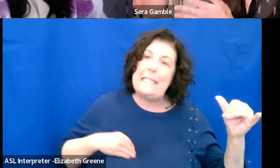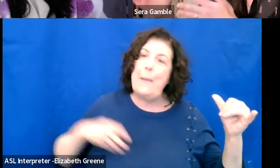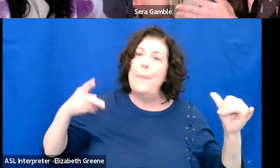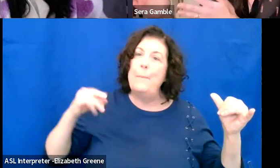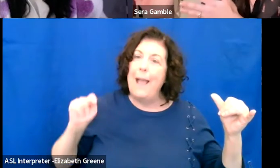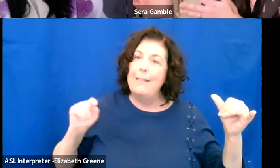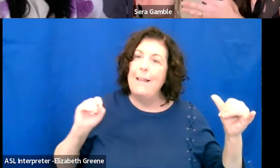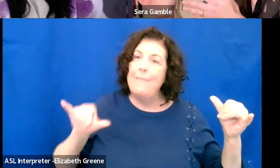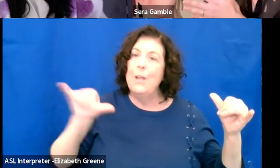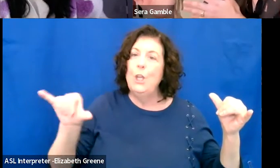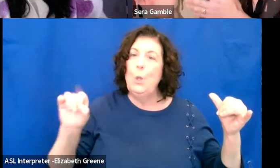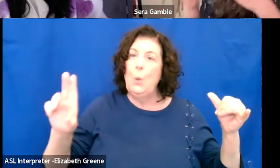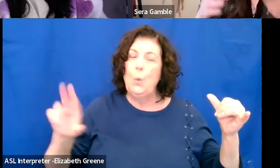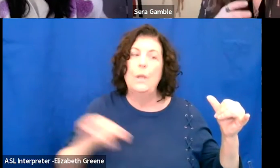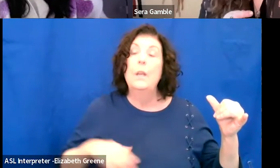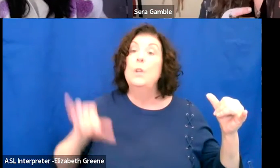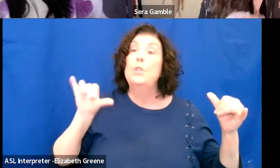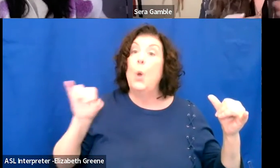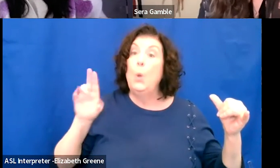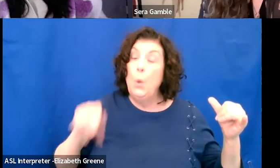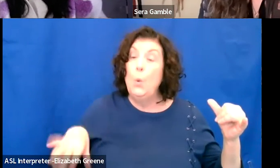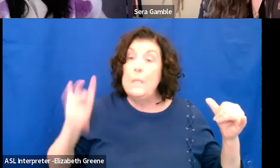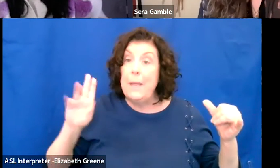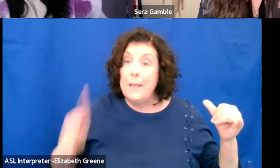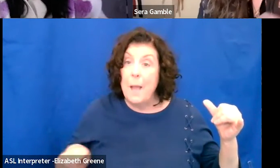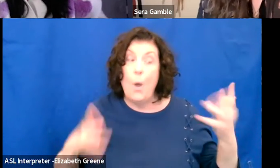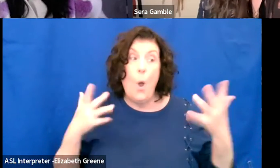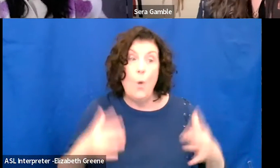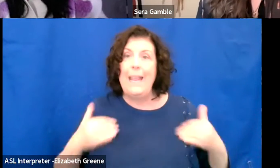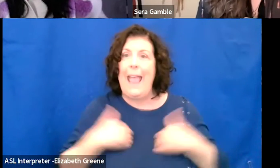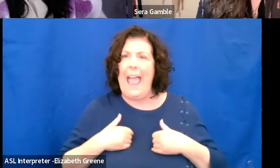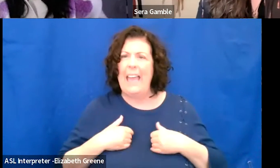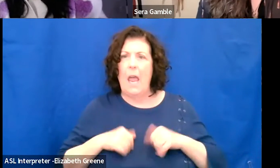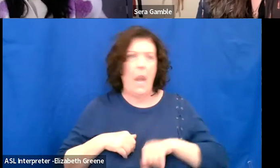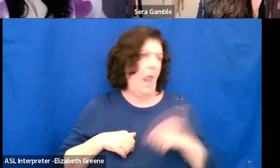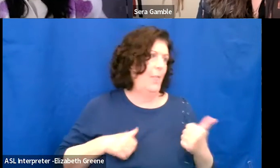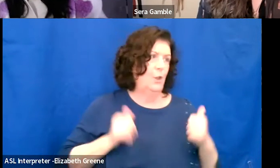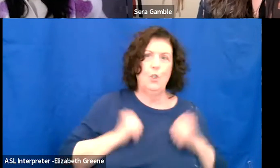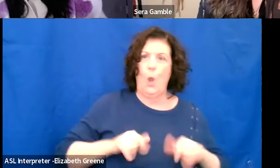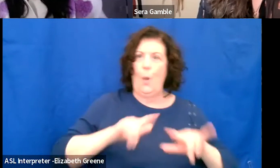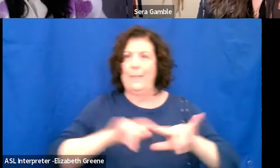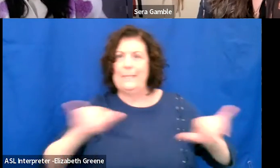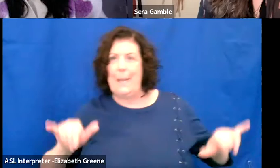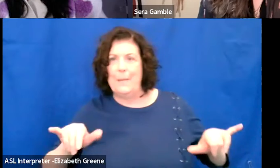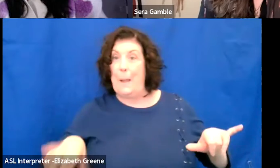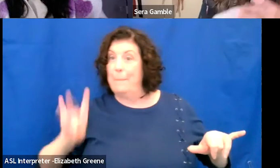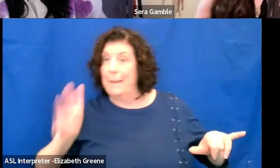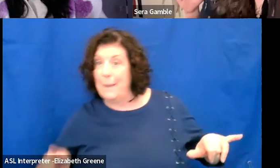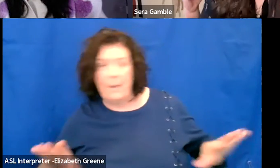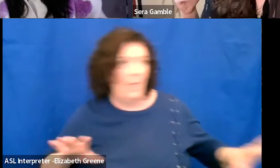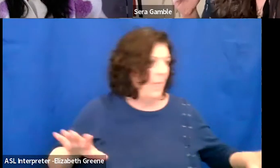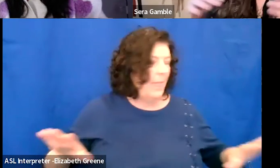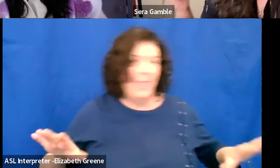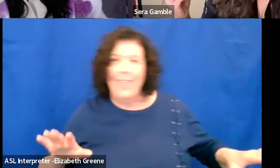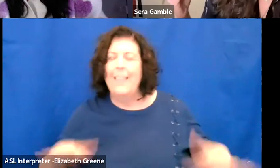moment when you was picked up to series, where I had another show at the same time. So I knew that I wanted to, and